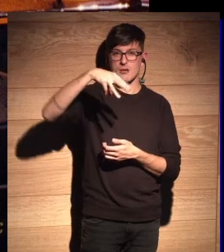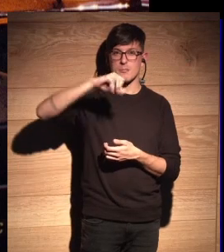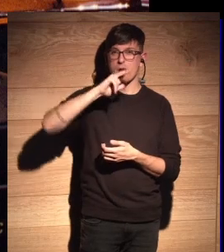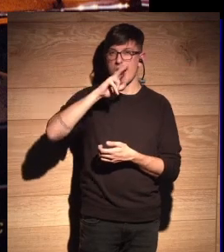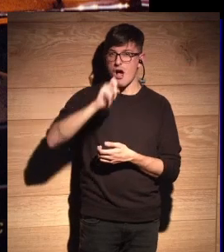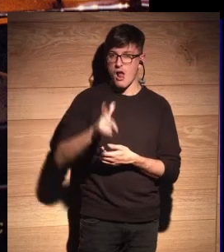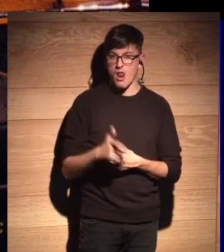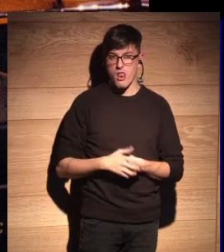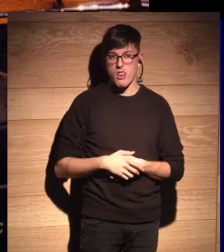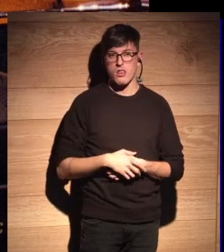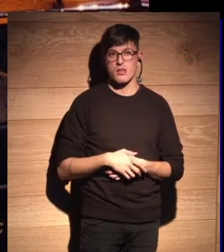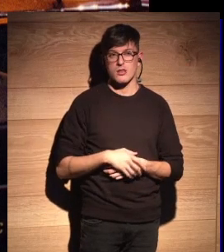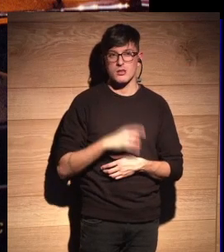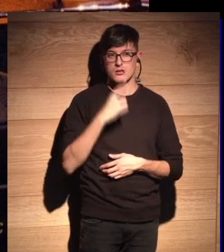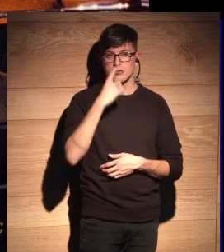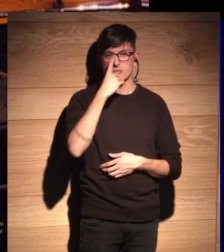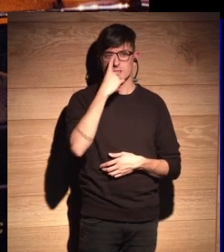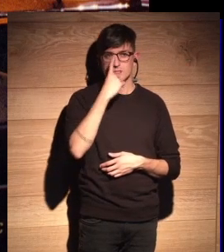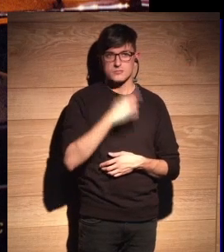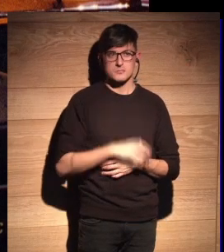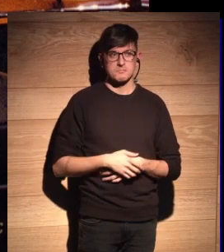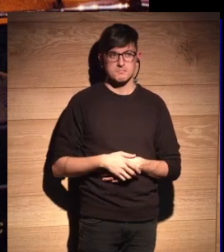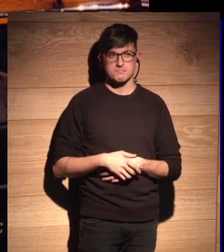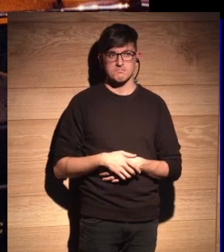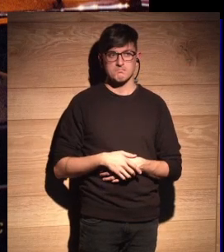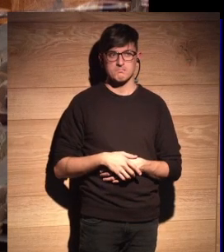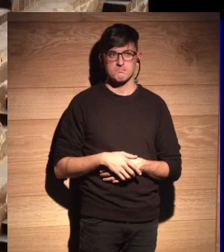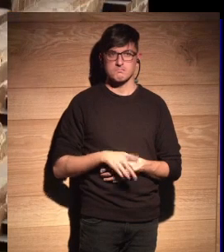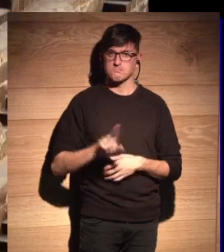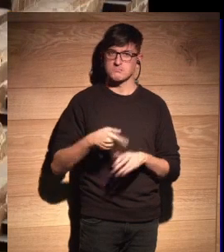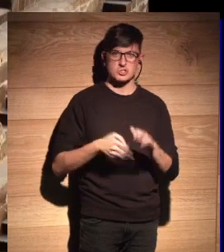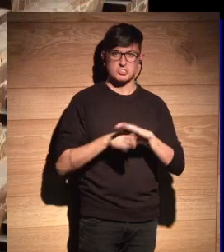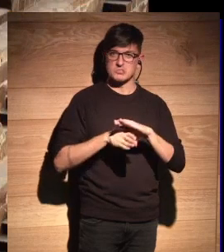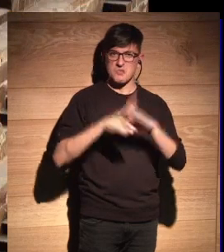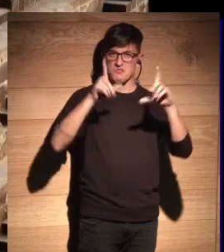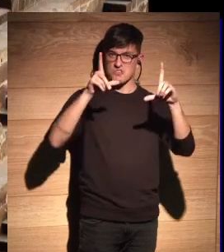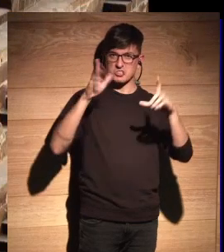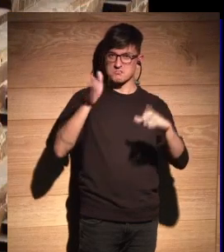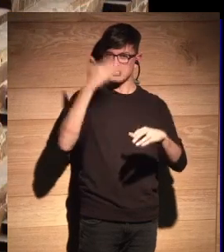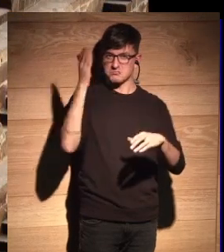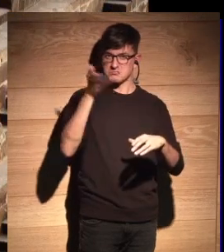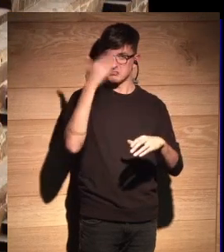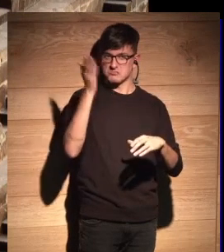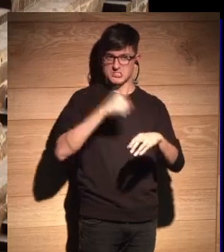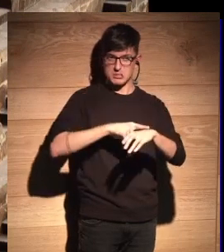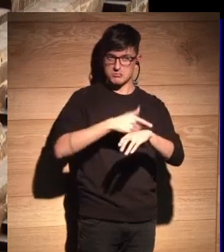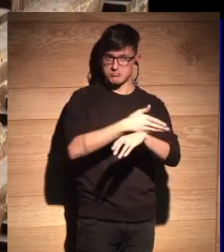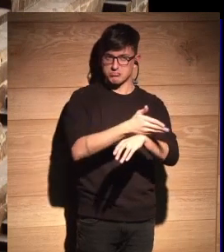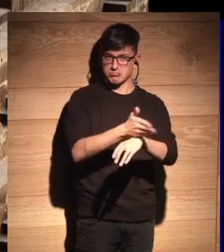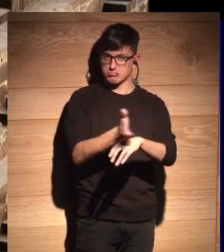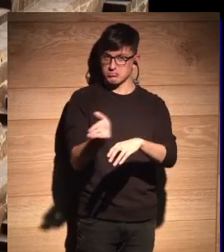So I go a little bit further on because time is running fast, and I would like to come to the